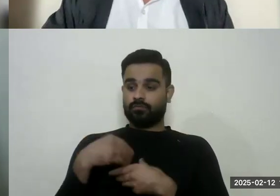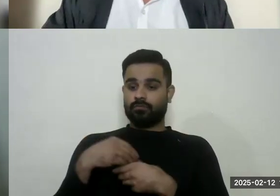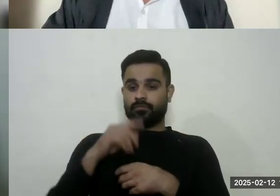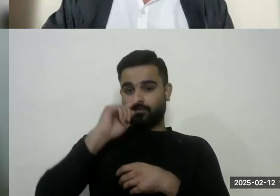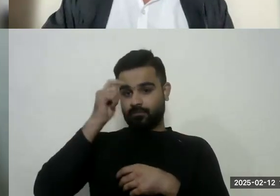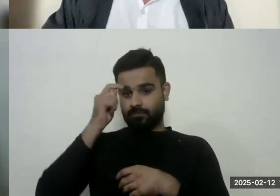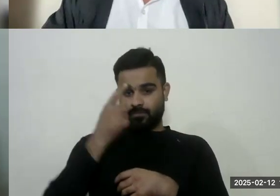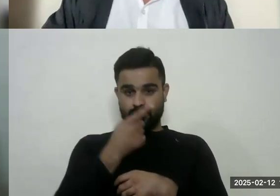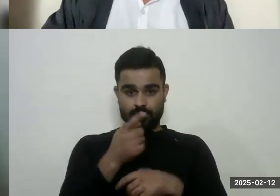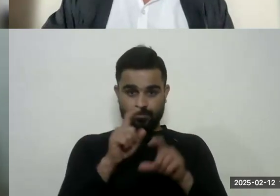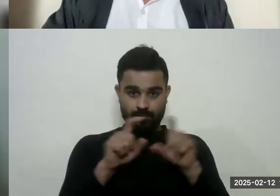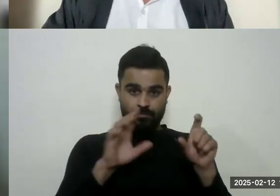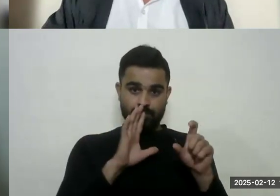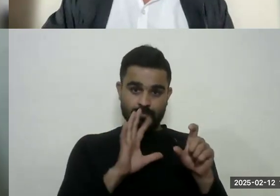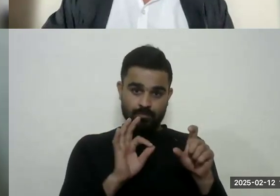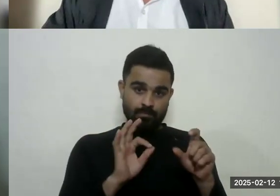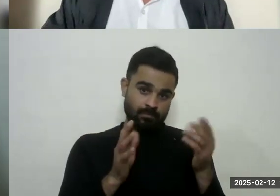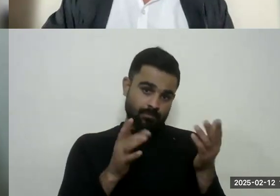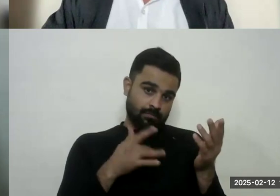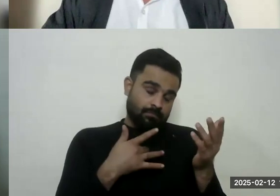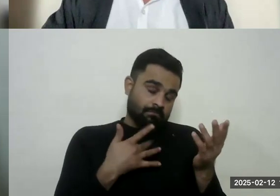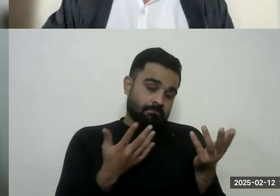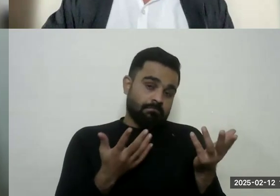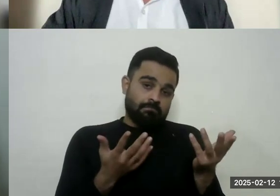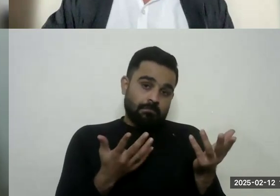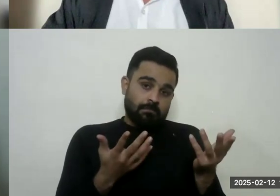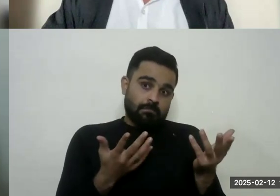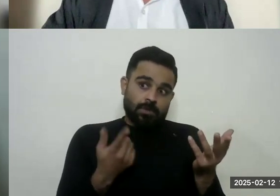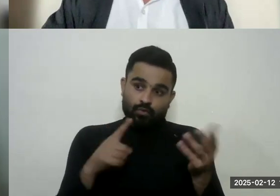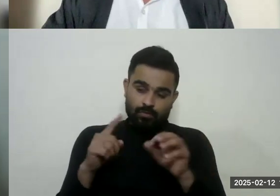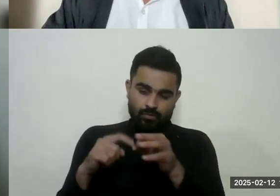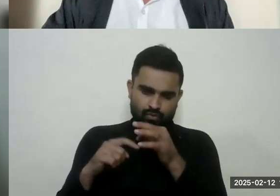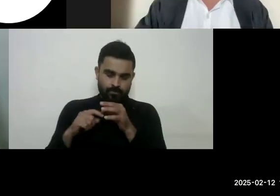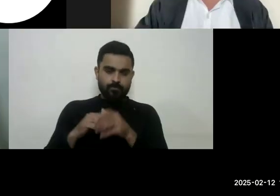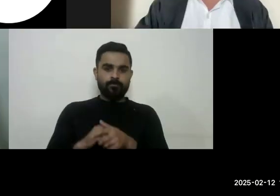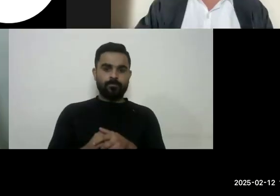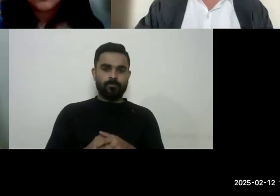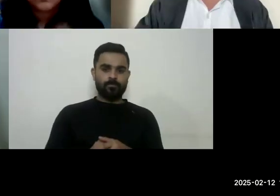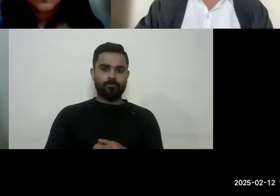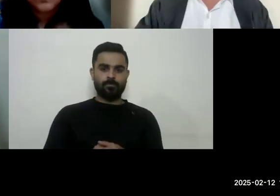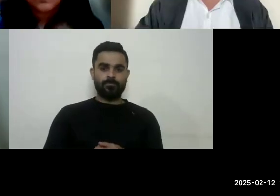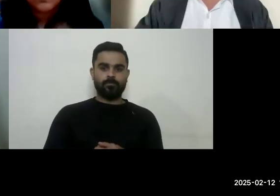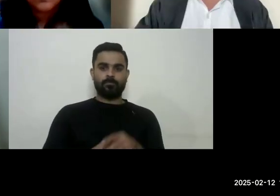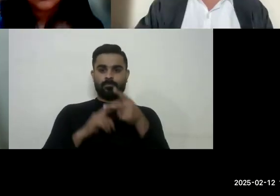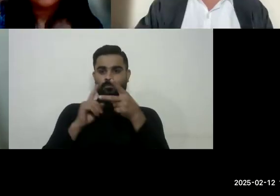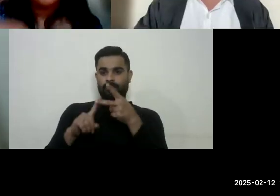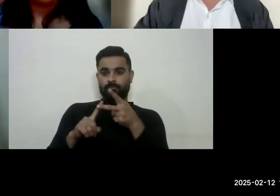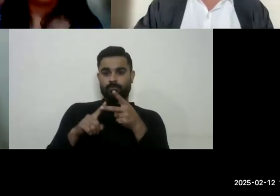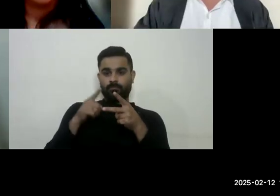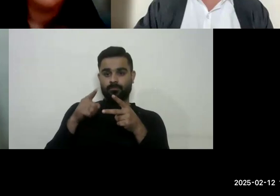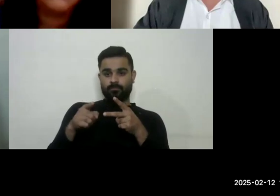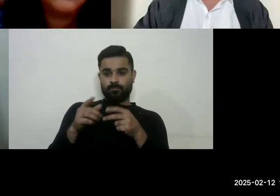English. Is that true? I mean, that's perhaps their question here. And there seems to